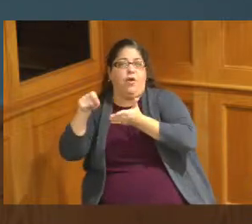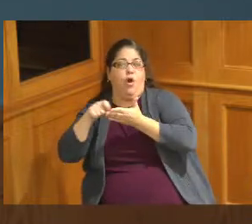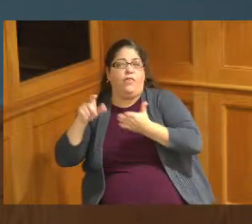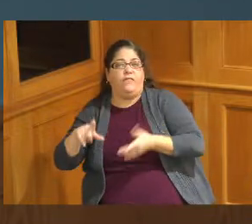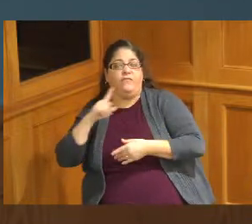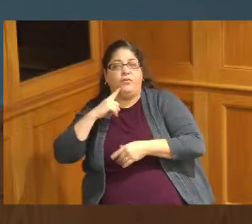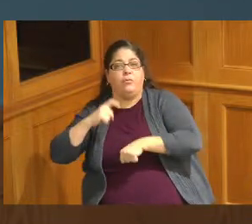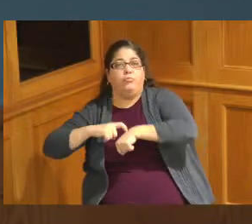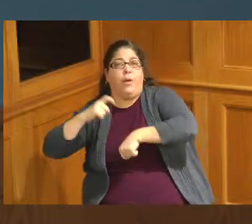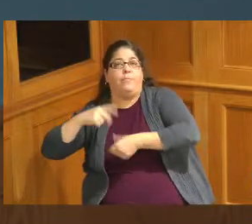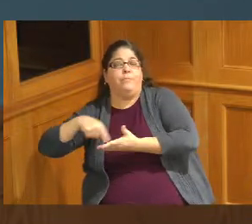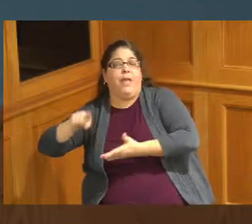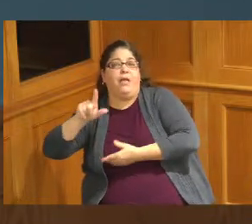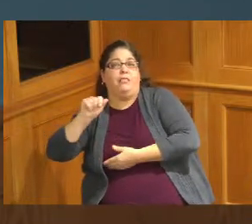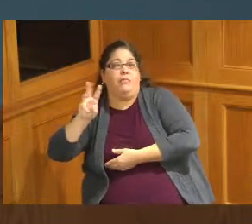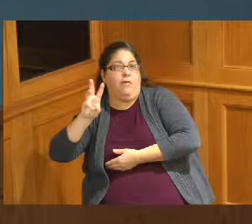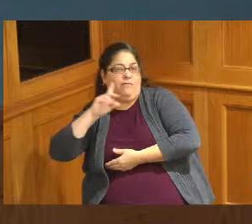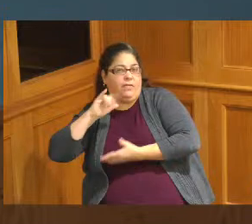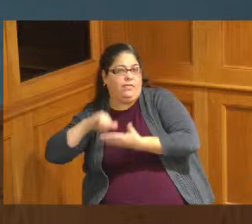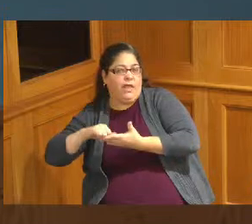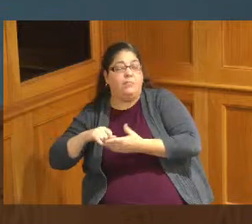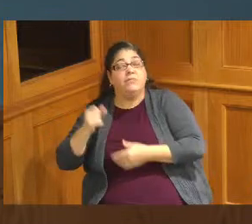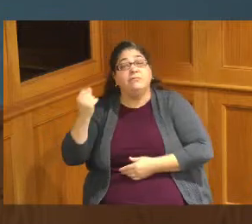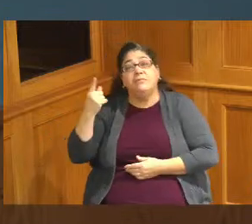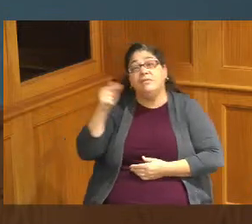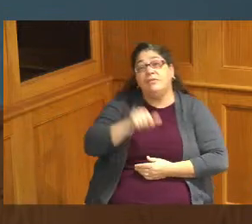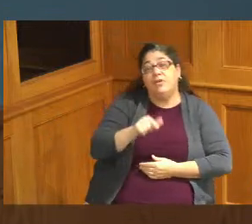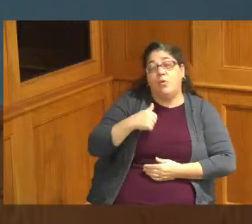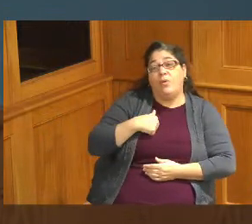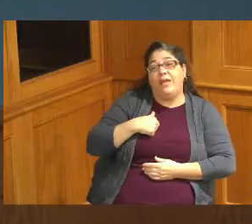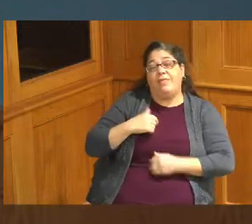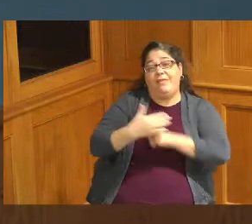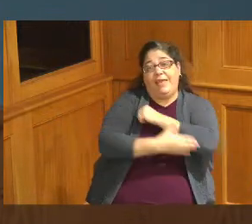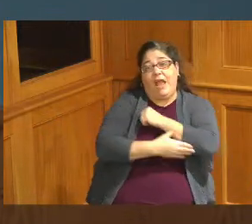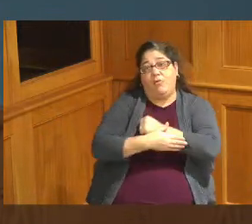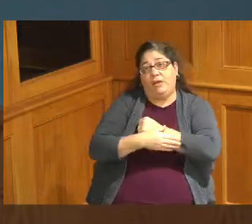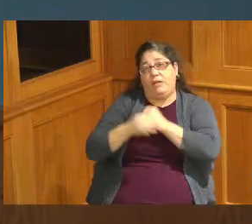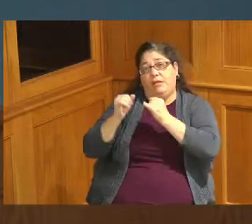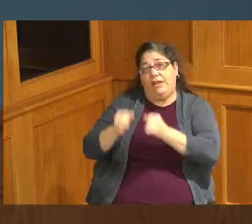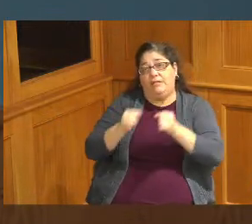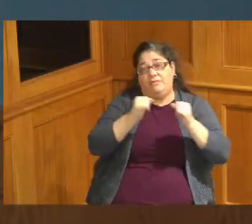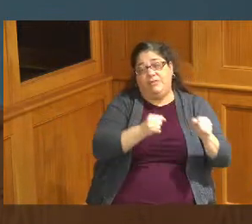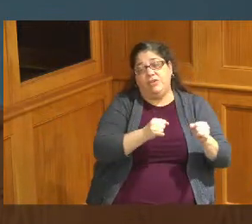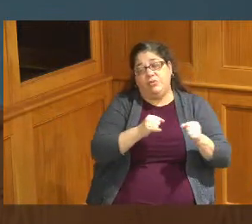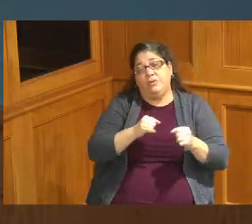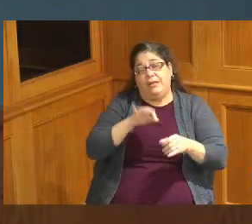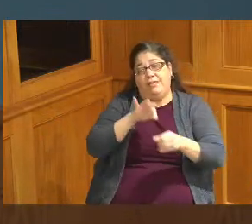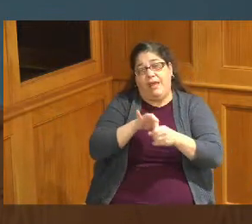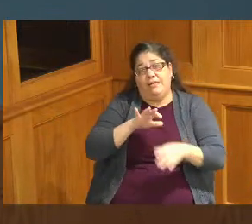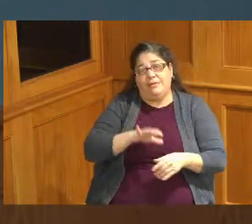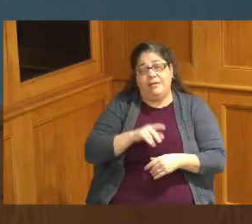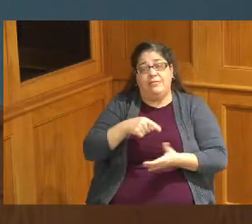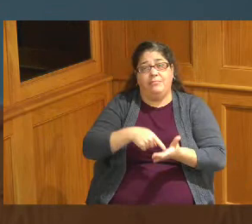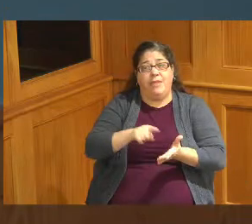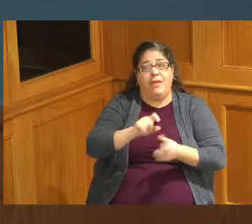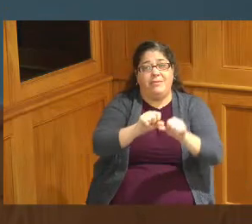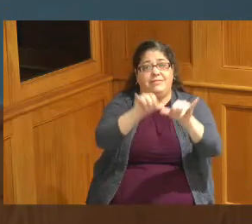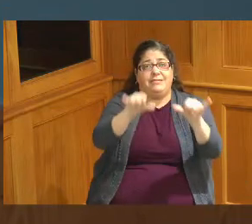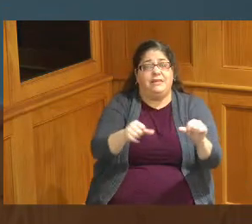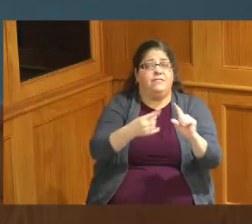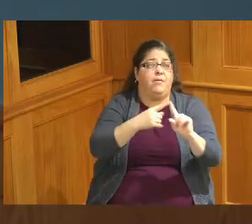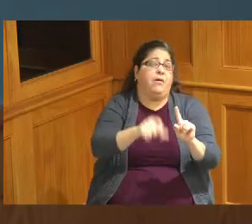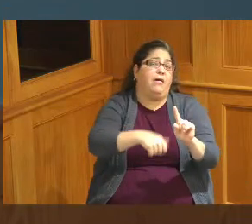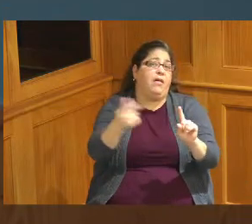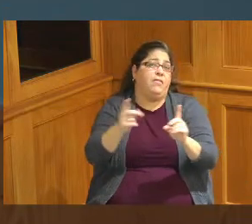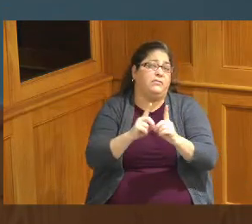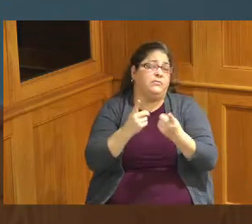but unlike with the county, we're elected individually. Right. So the payment system would have to come from another department. Right. It